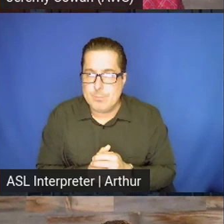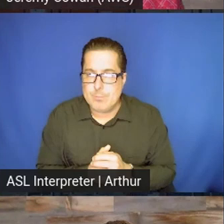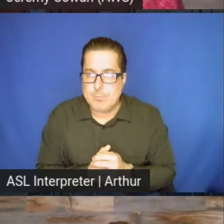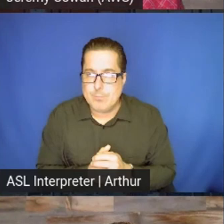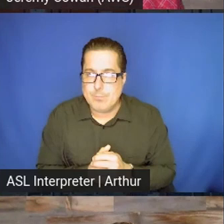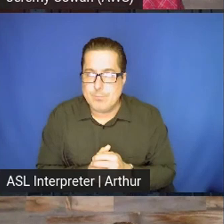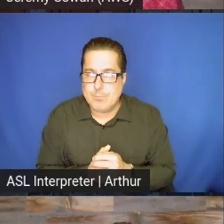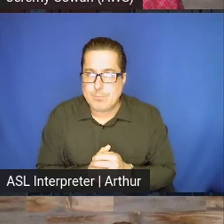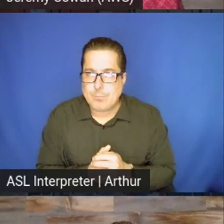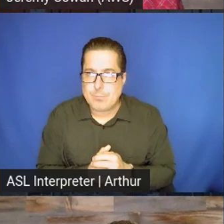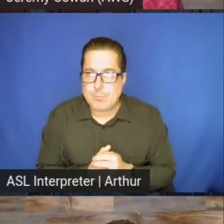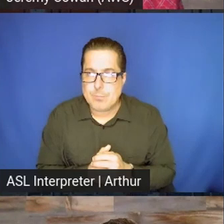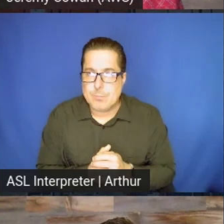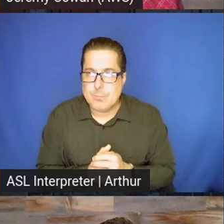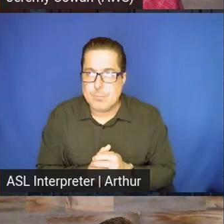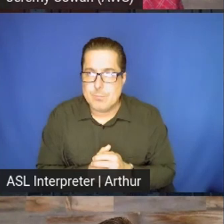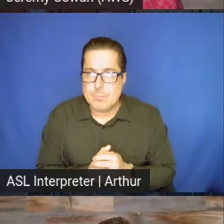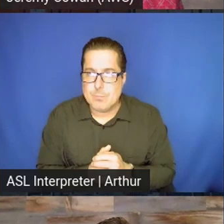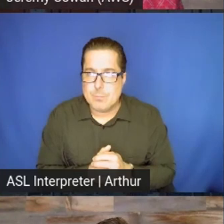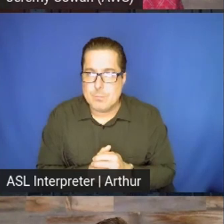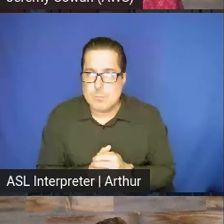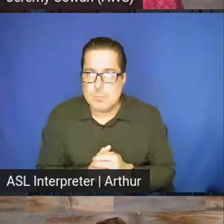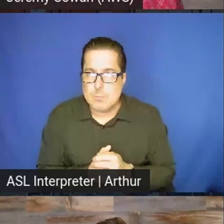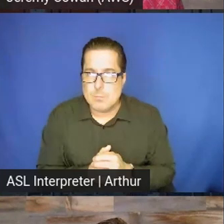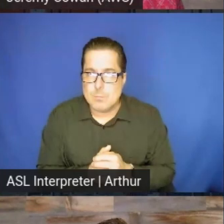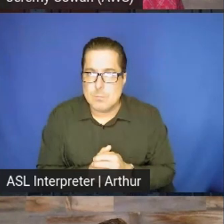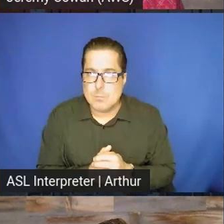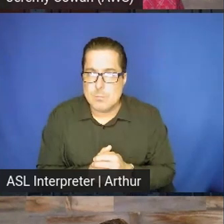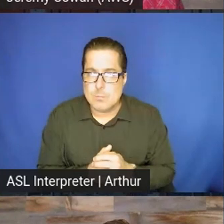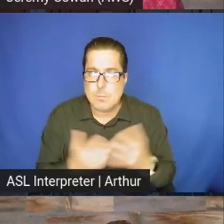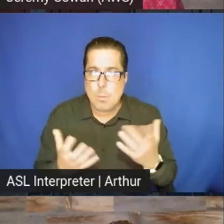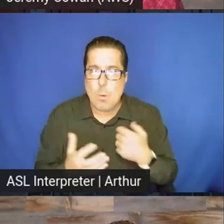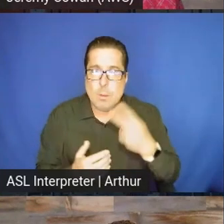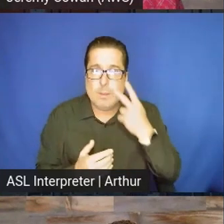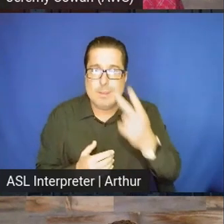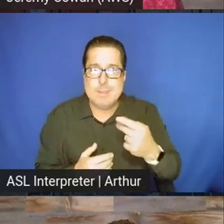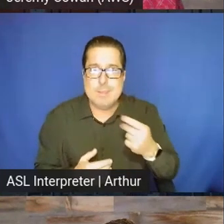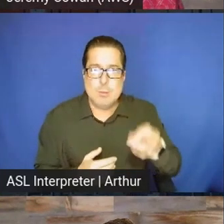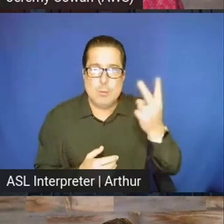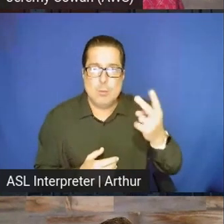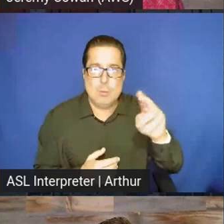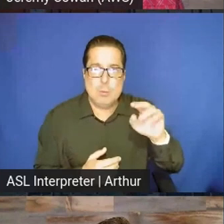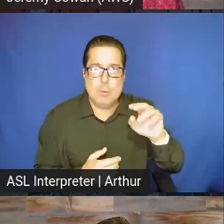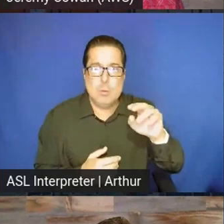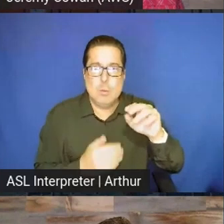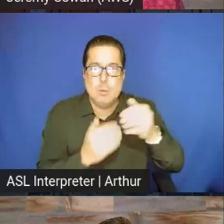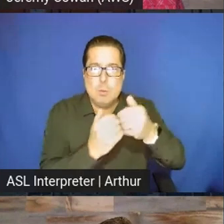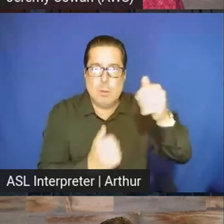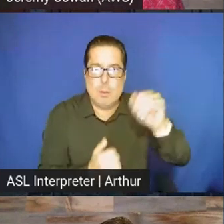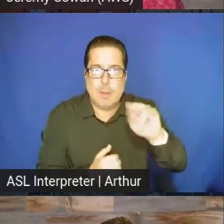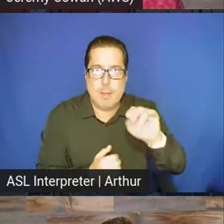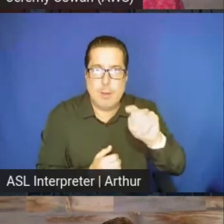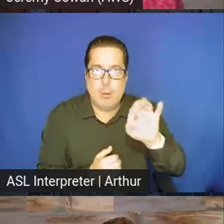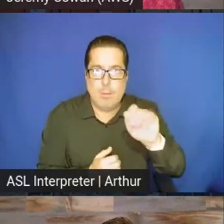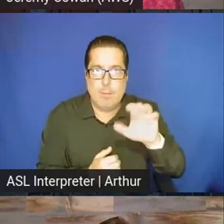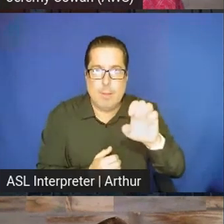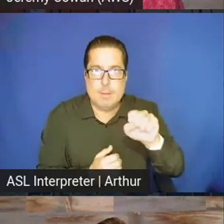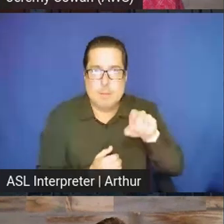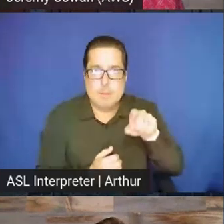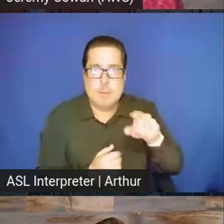So what you see here is two interfaces, right? Why two interfaces? First one is